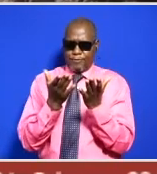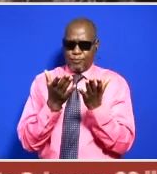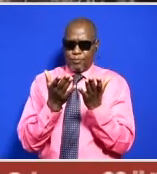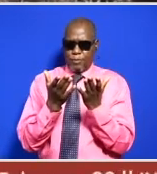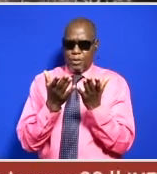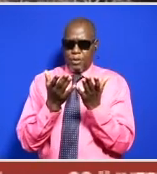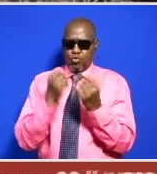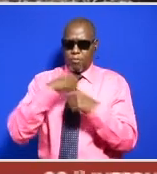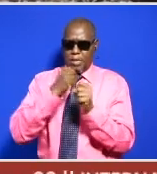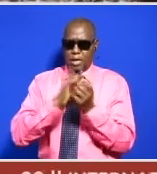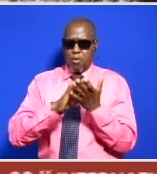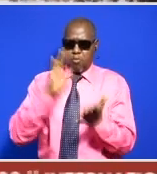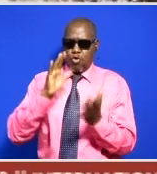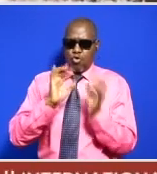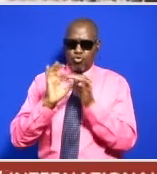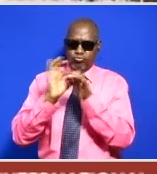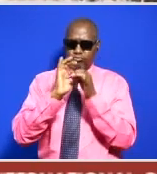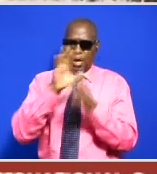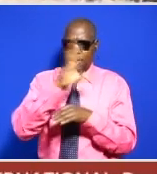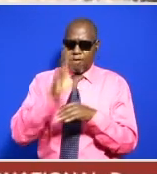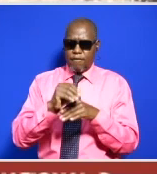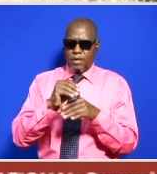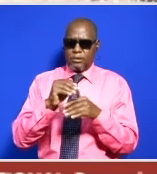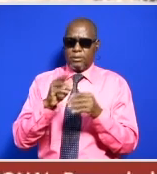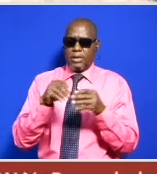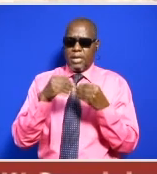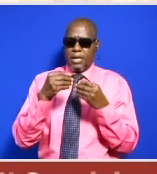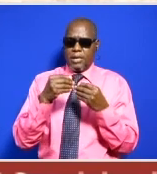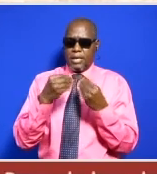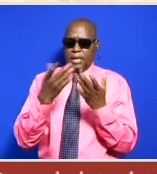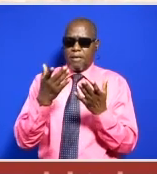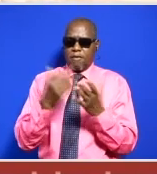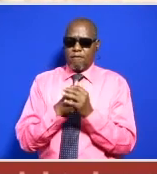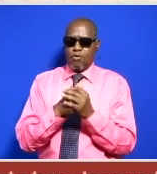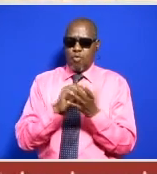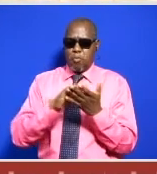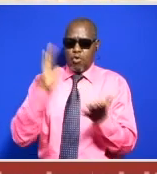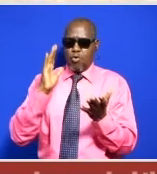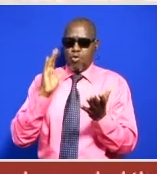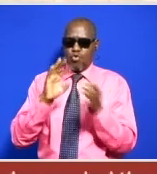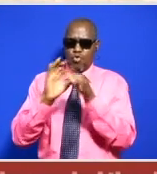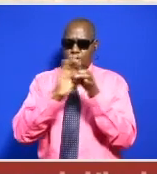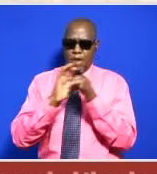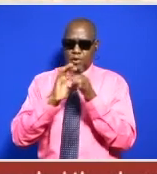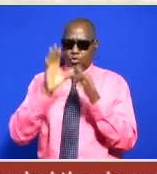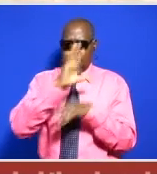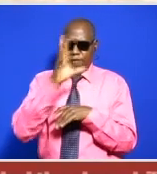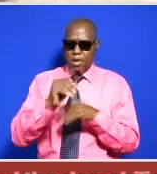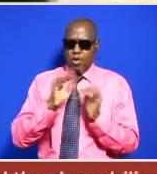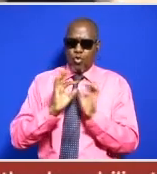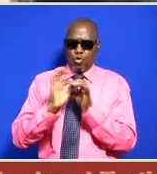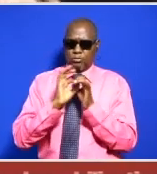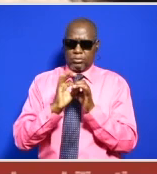more connected Africa, not just Kenya, leaving no community behind in our quest for universal connectivity.